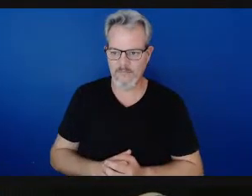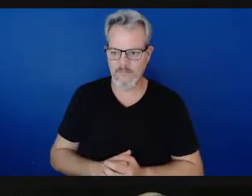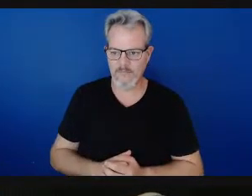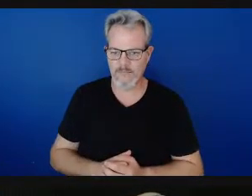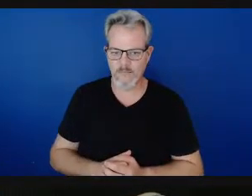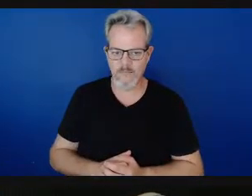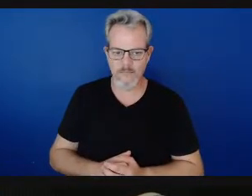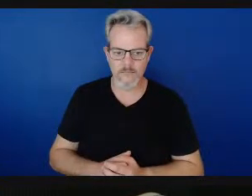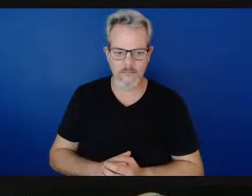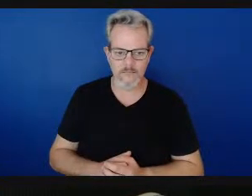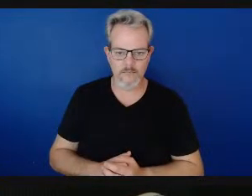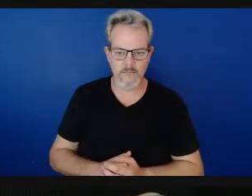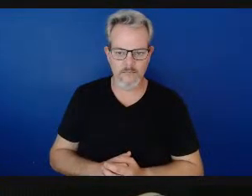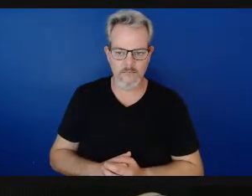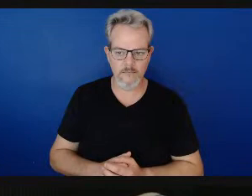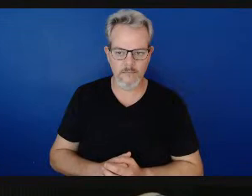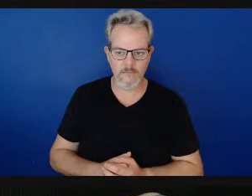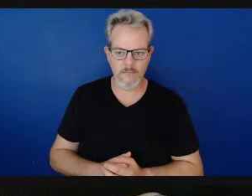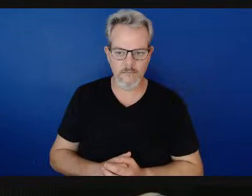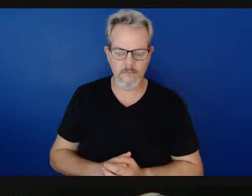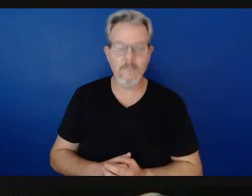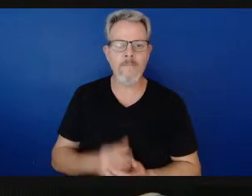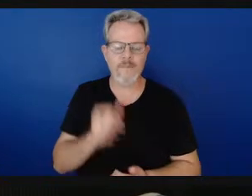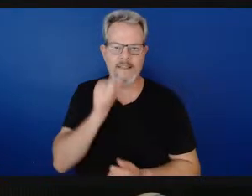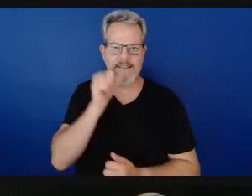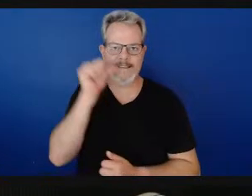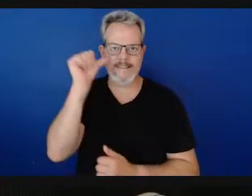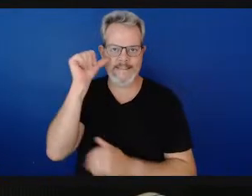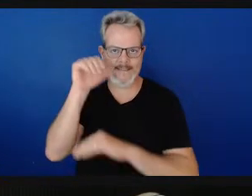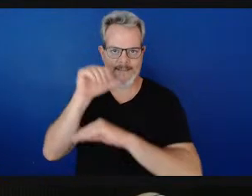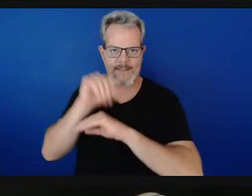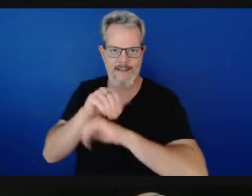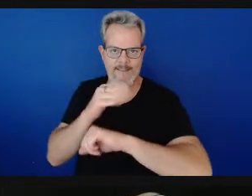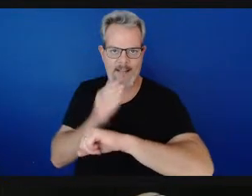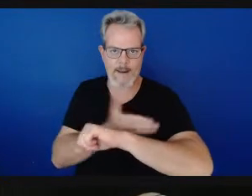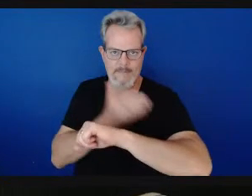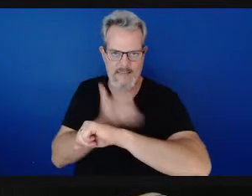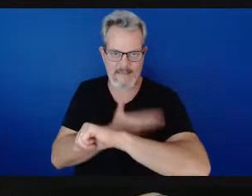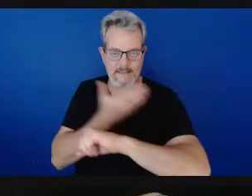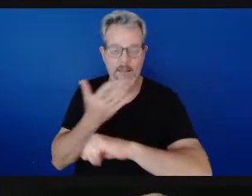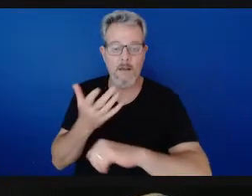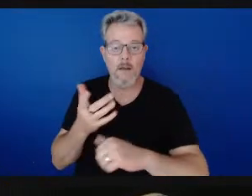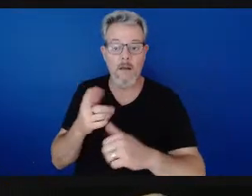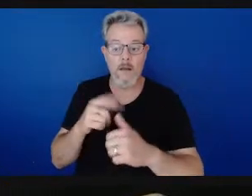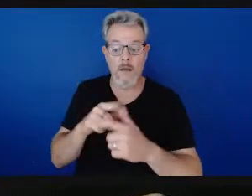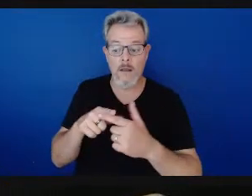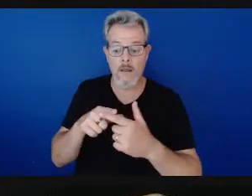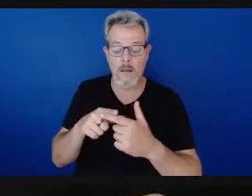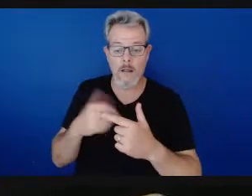So that was the update from last night. There was a couple